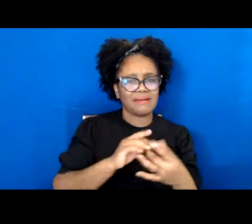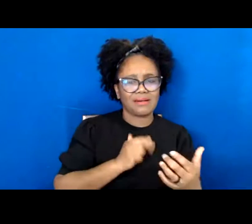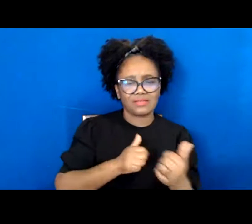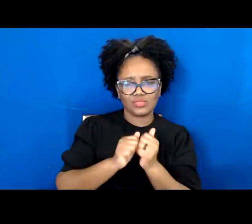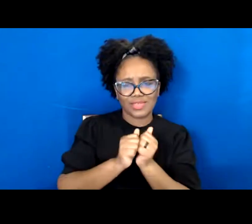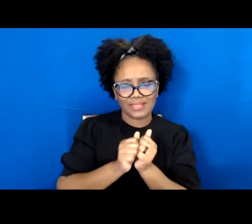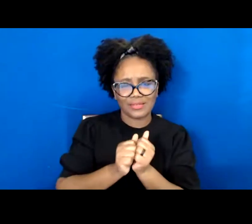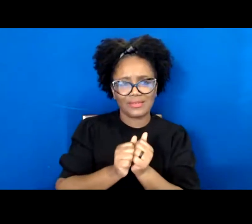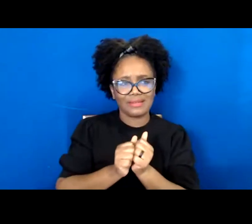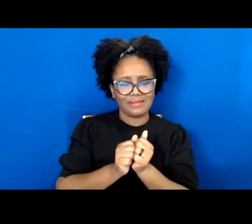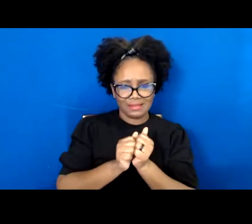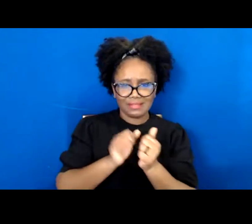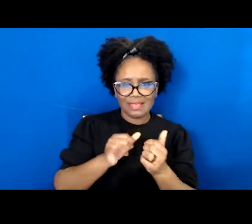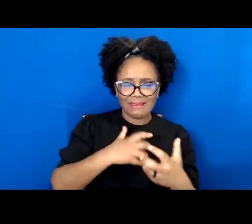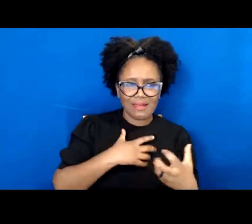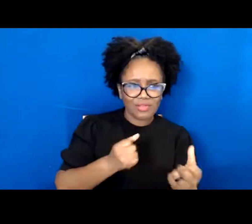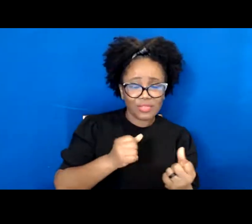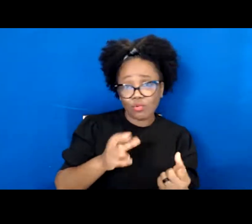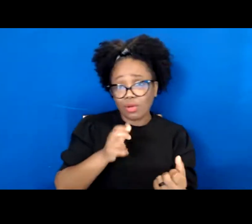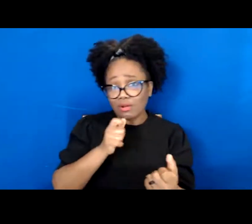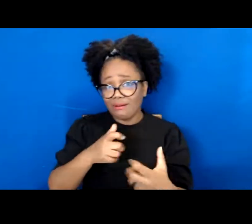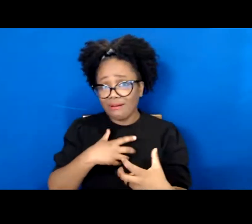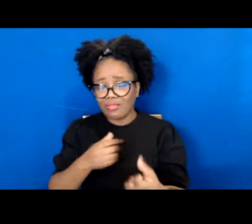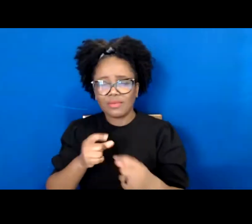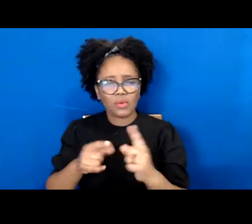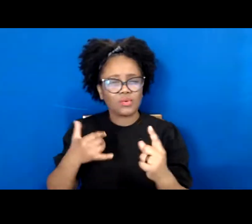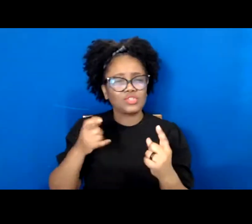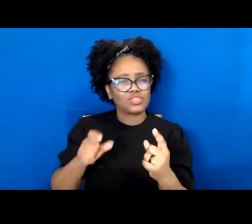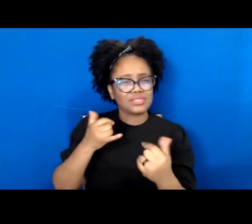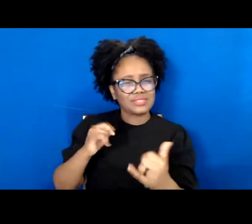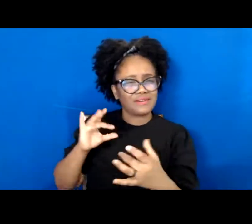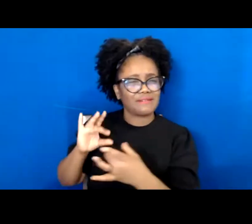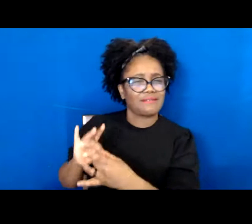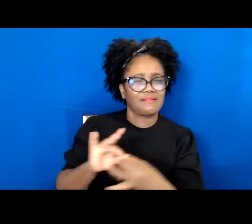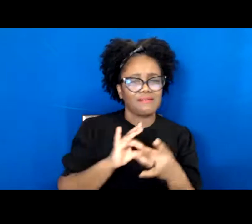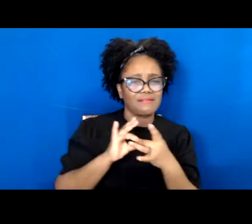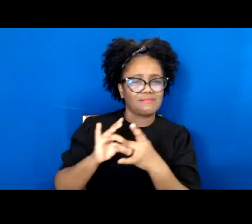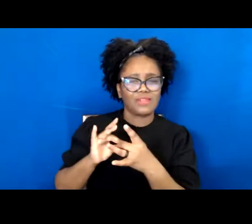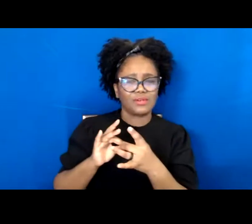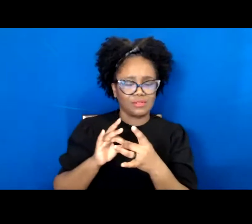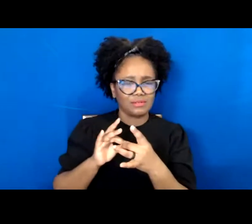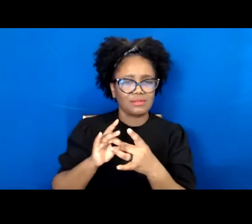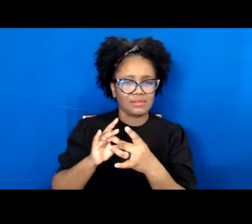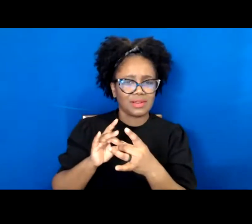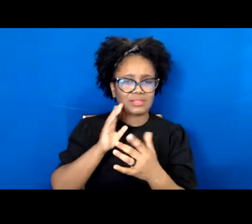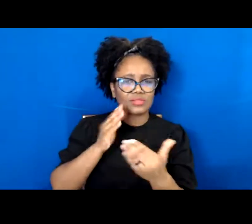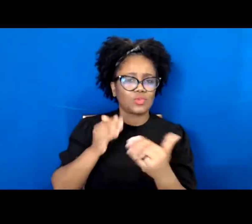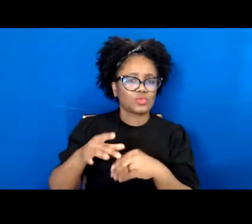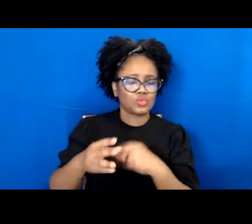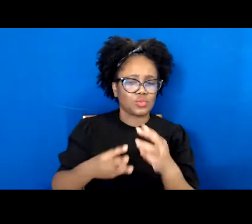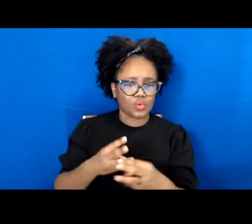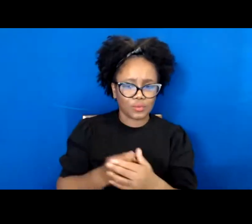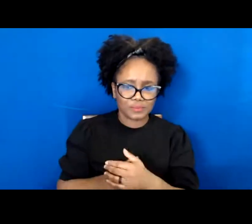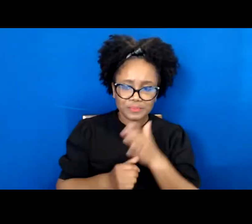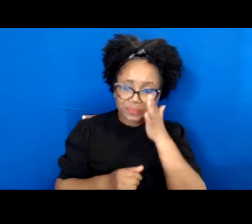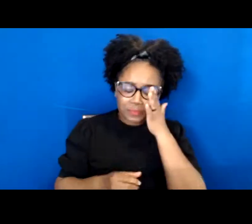alone, so close to the edge of the world. Mostly, I wondered what Black writers weren't writing when we spent so much creative